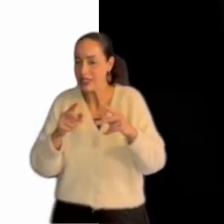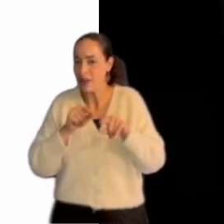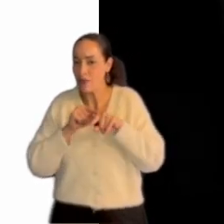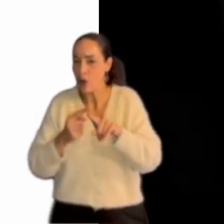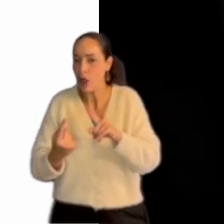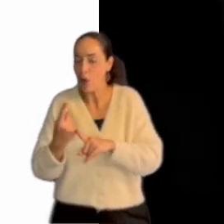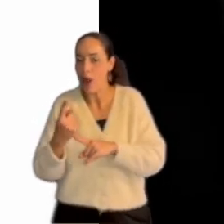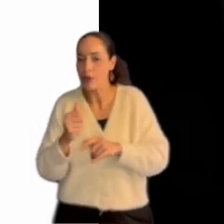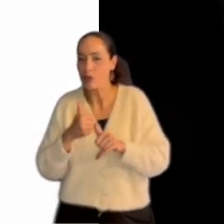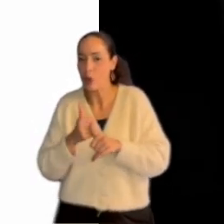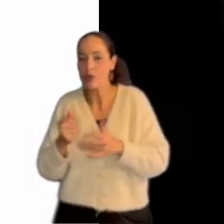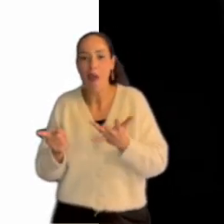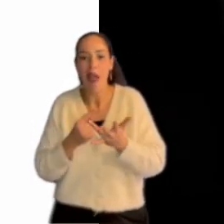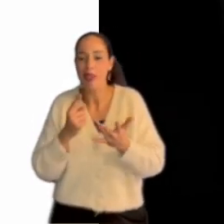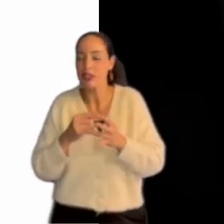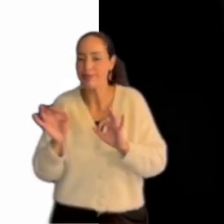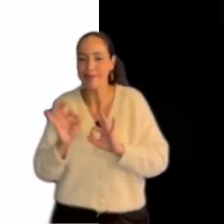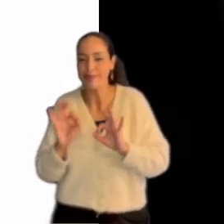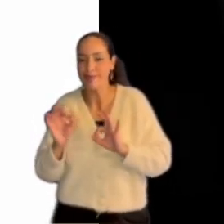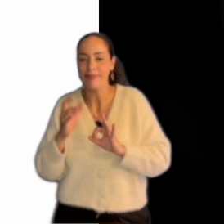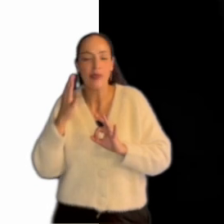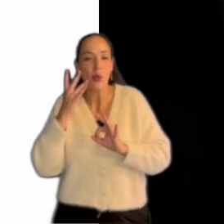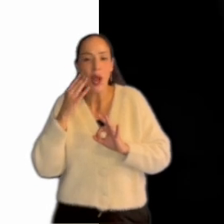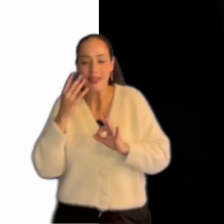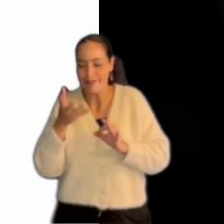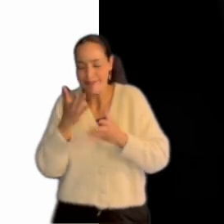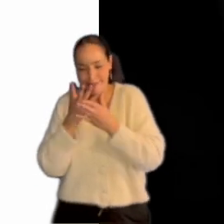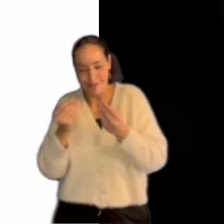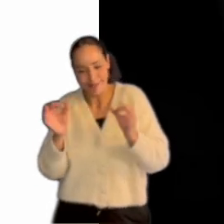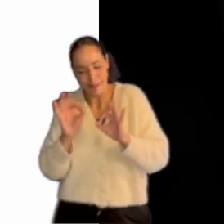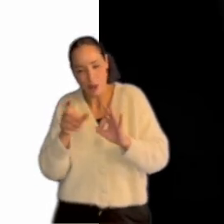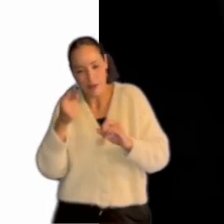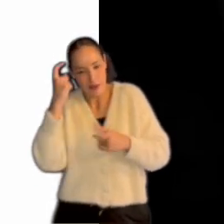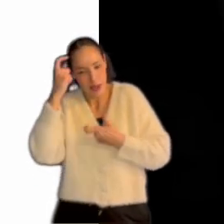different for each of you. However, whatever pledge is made, it